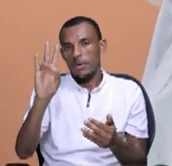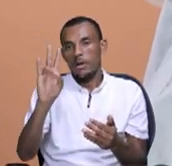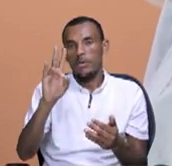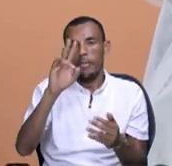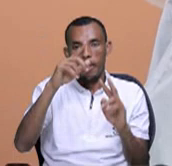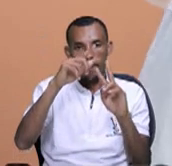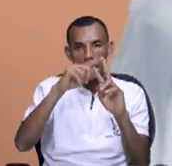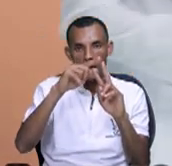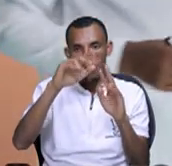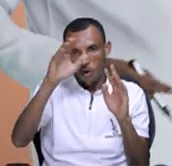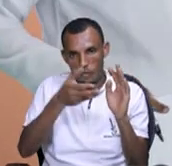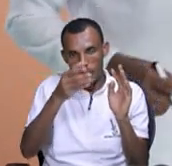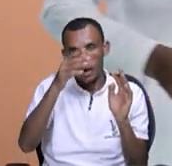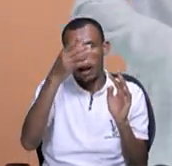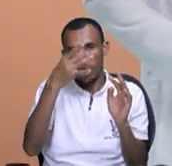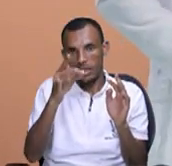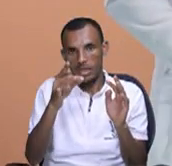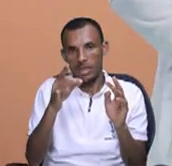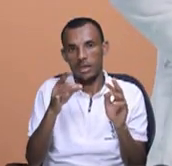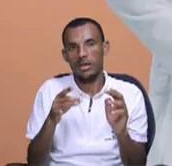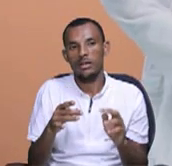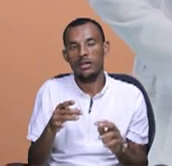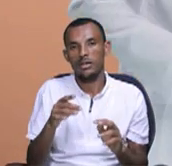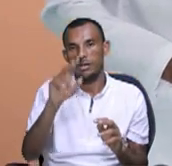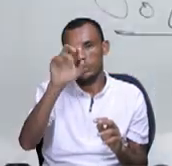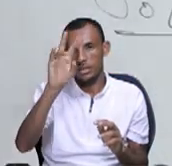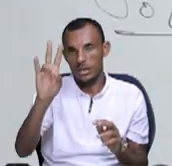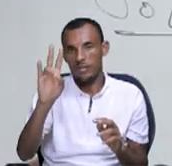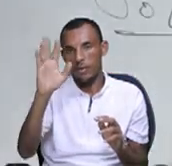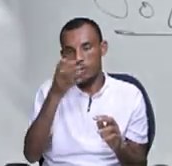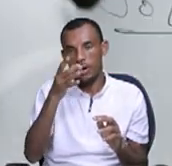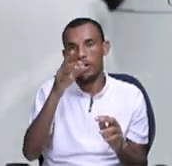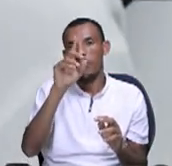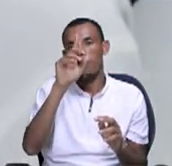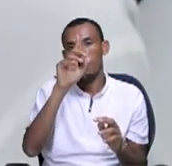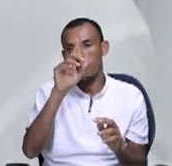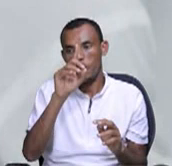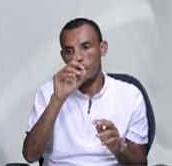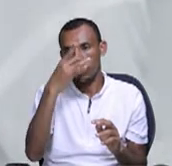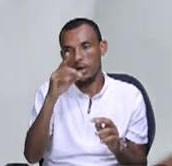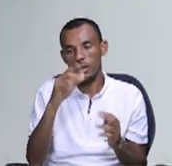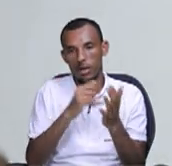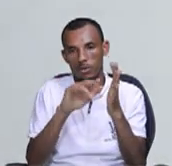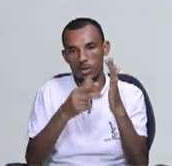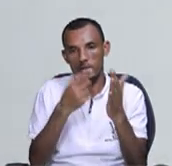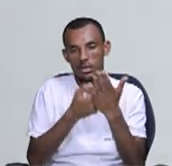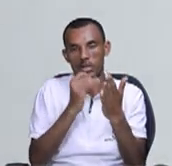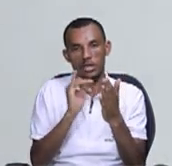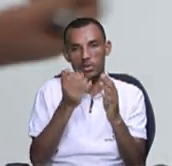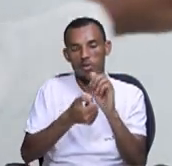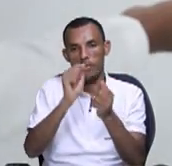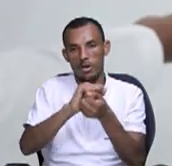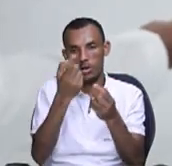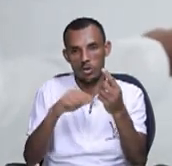over 1/8. 27 pi over 1/8 mean, this mean converted to, this is